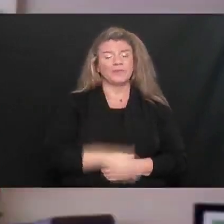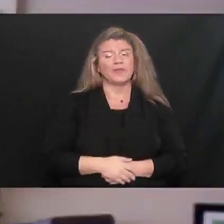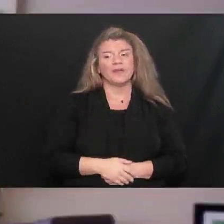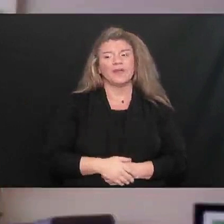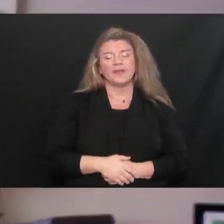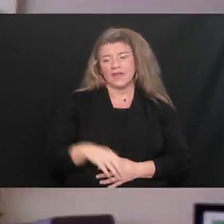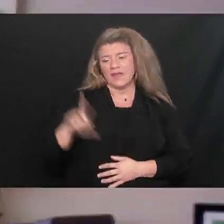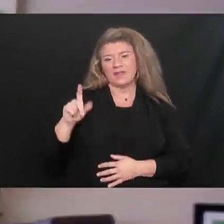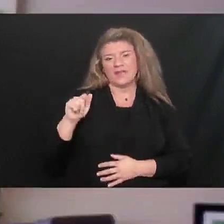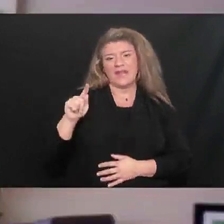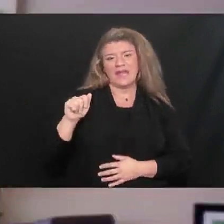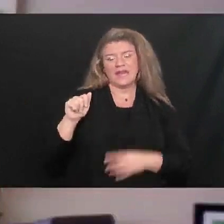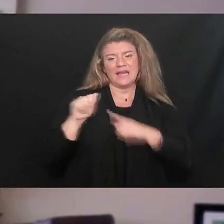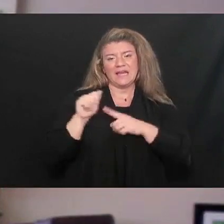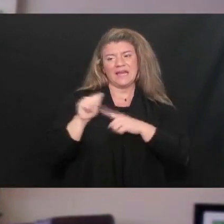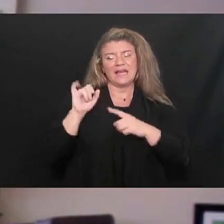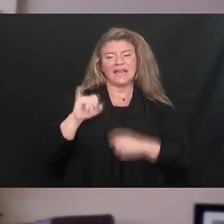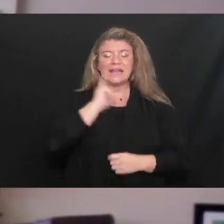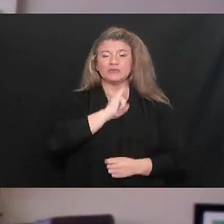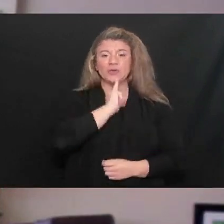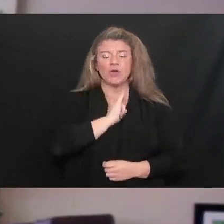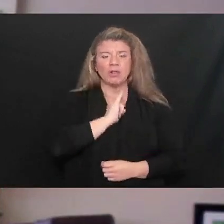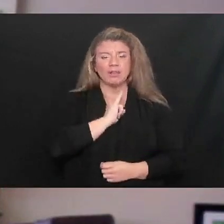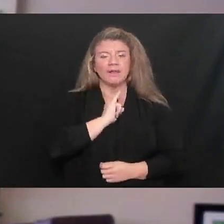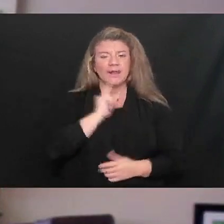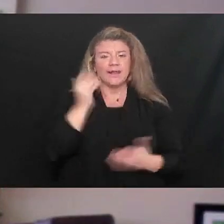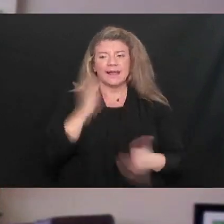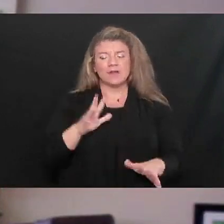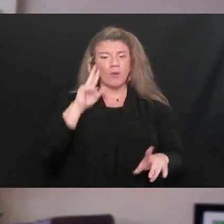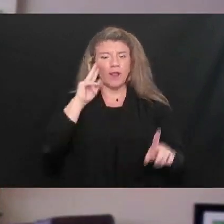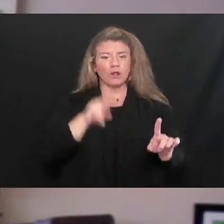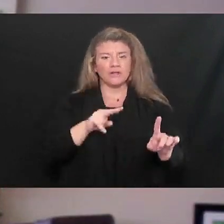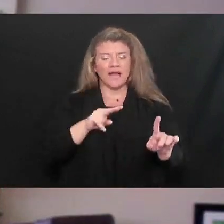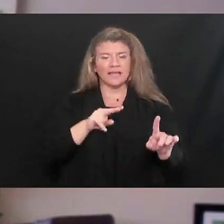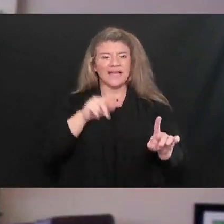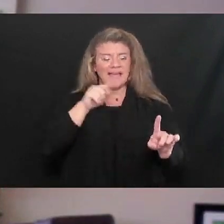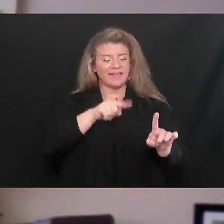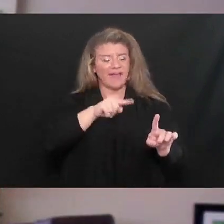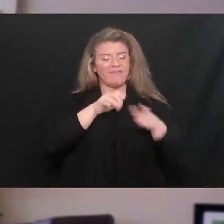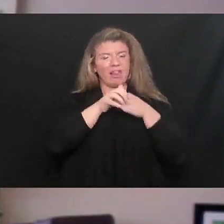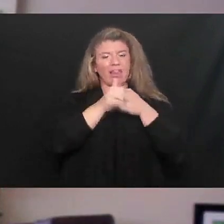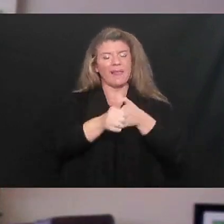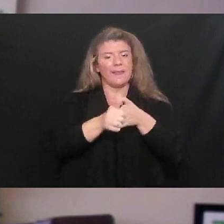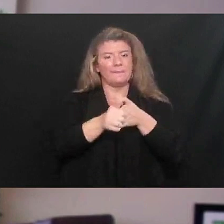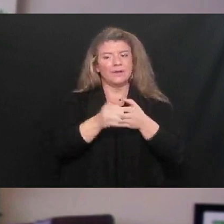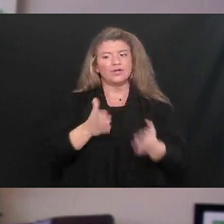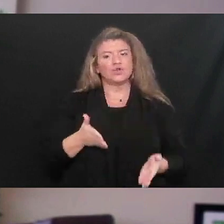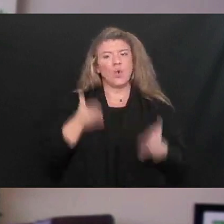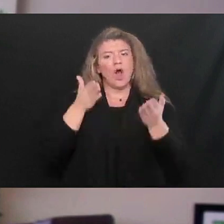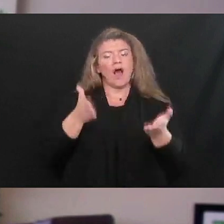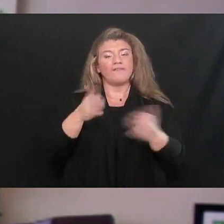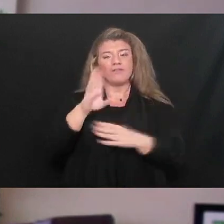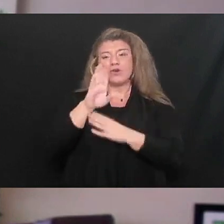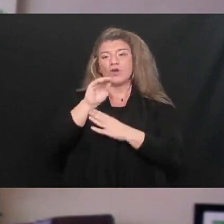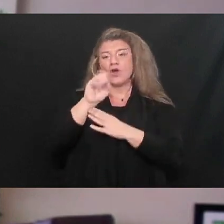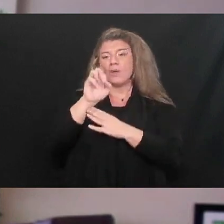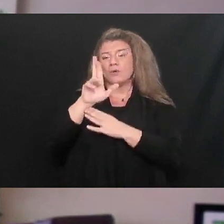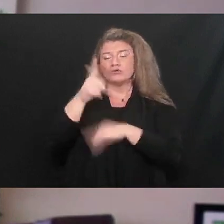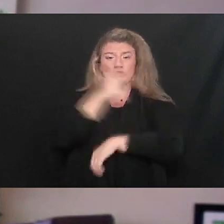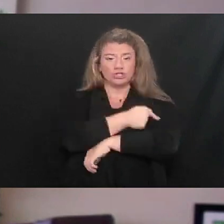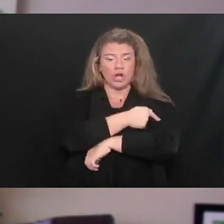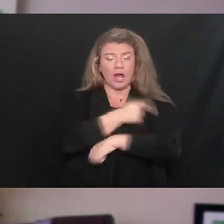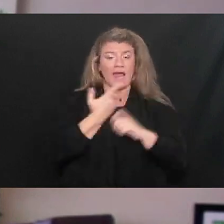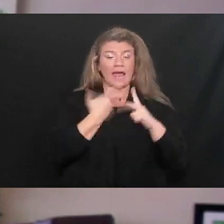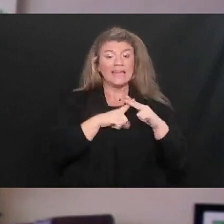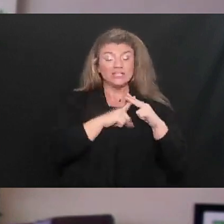that Israel has looked at has led them to offer a booster shot